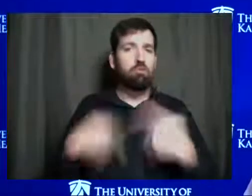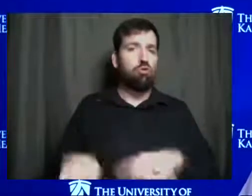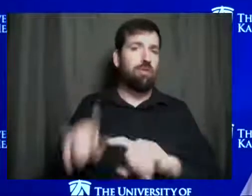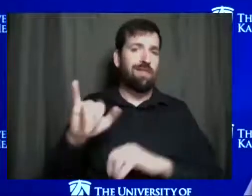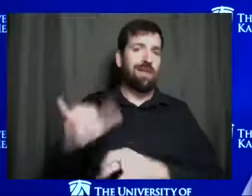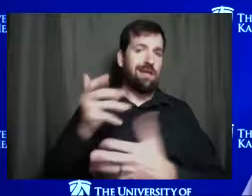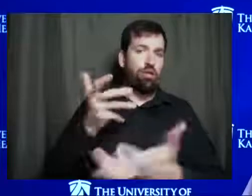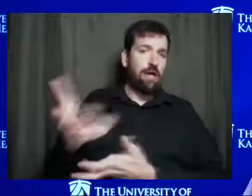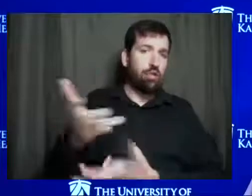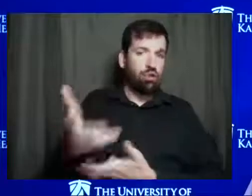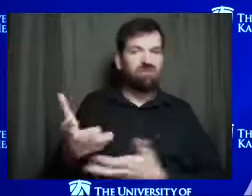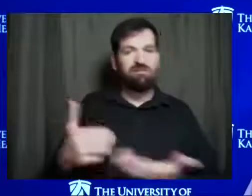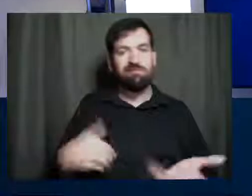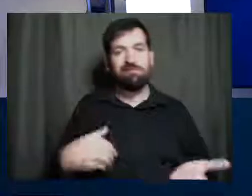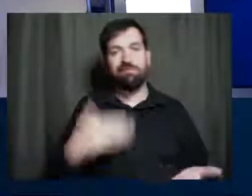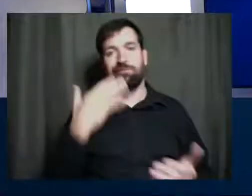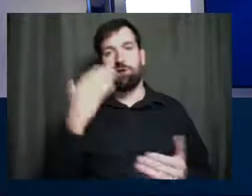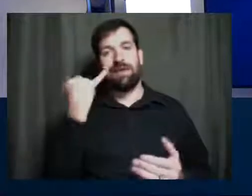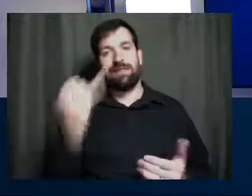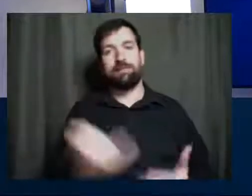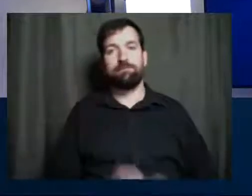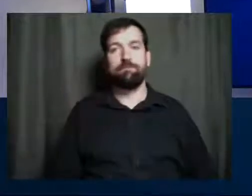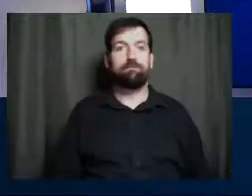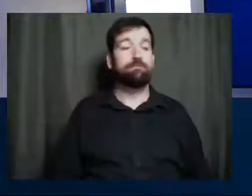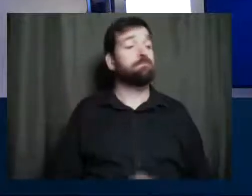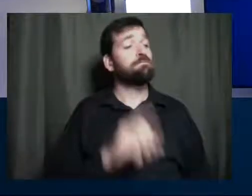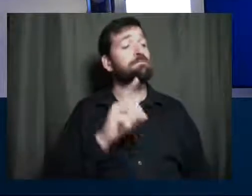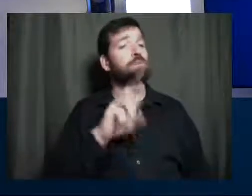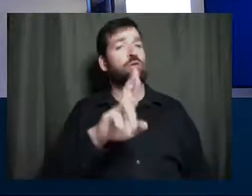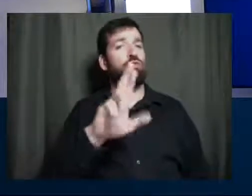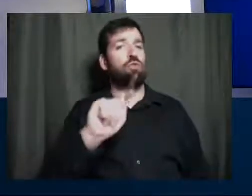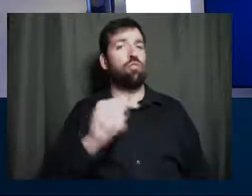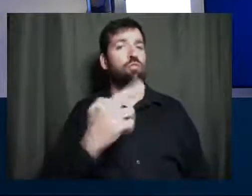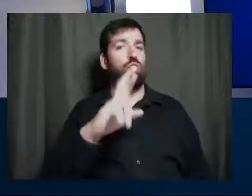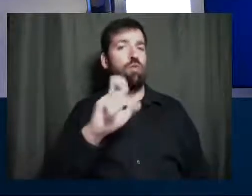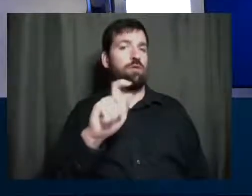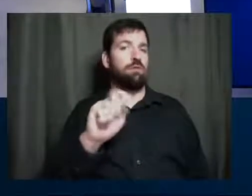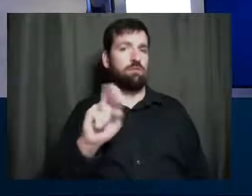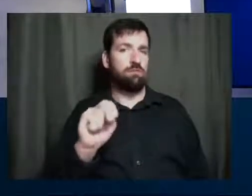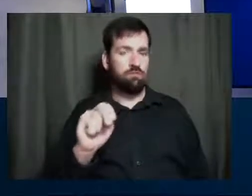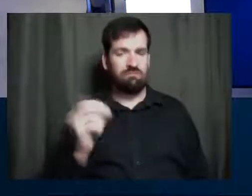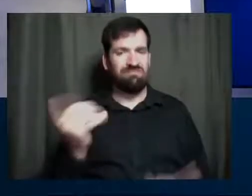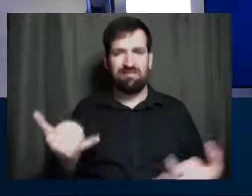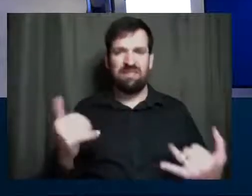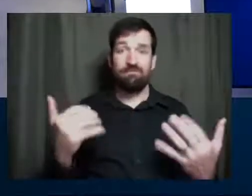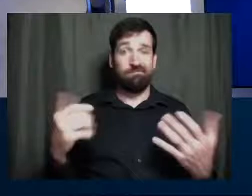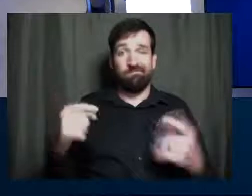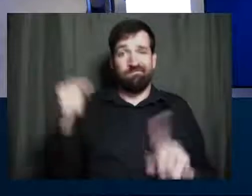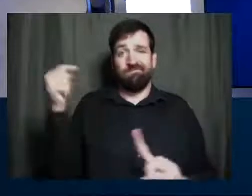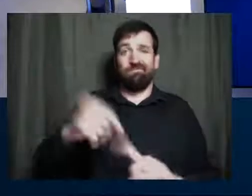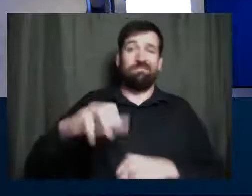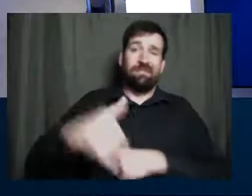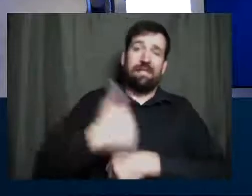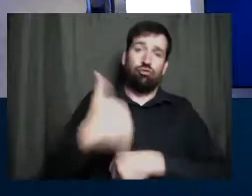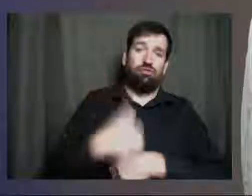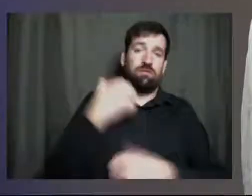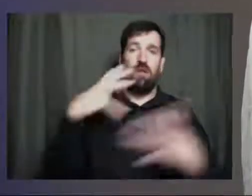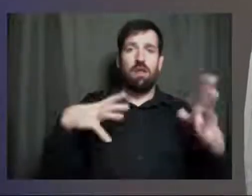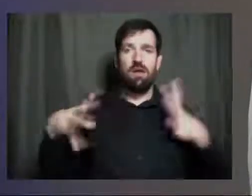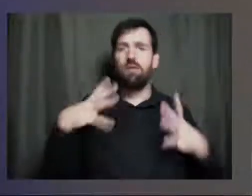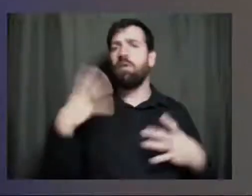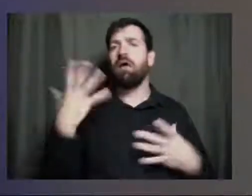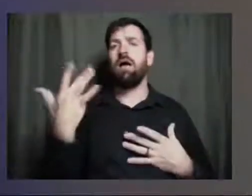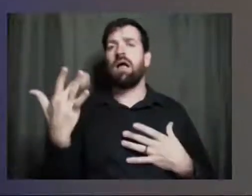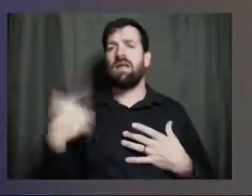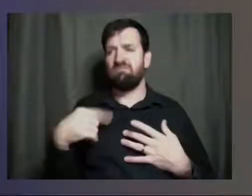good idea. Dr. Thornton, what just overall makes this just a dangerous holiday? You've seen it.